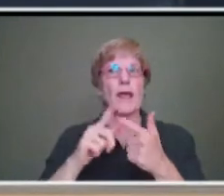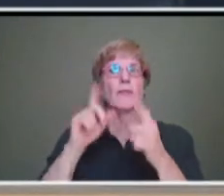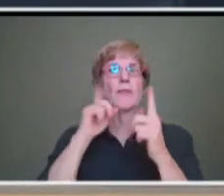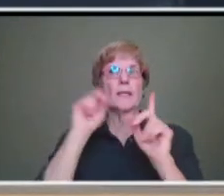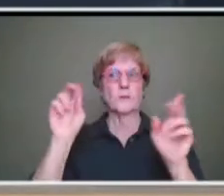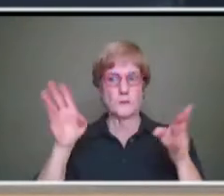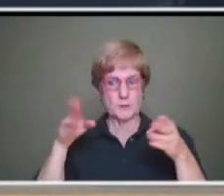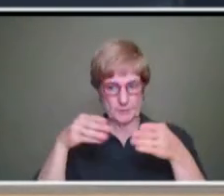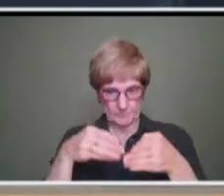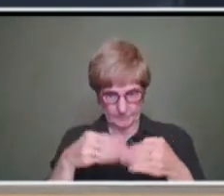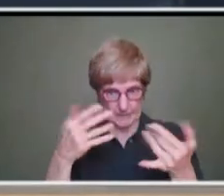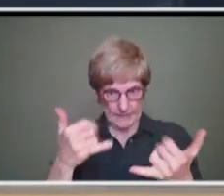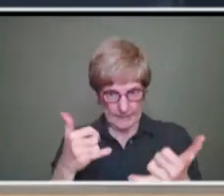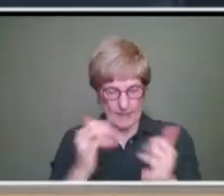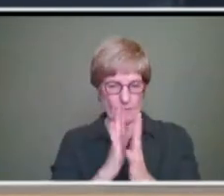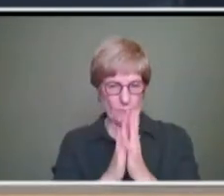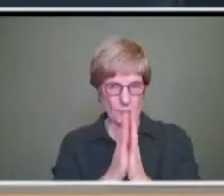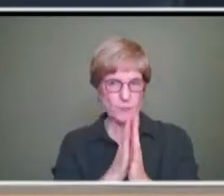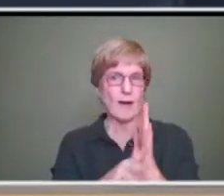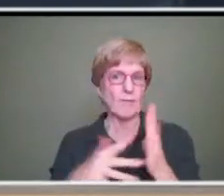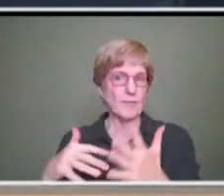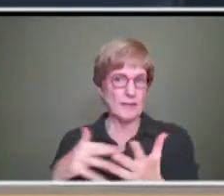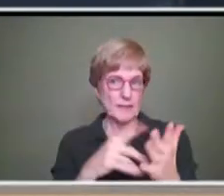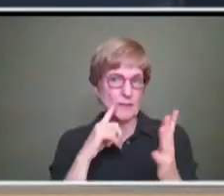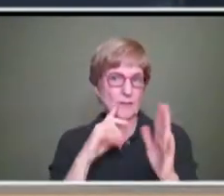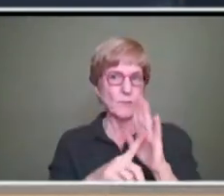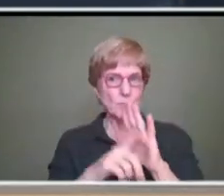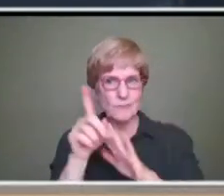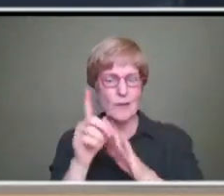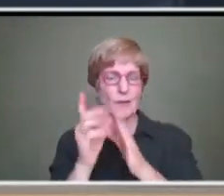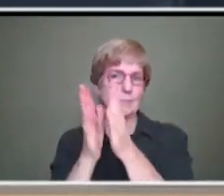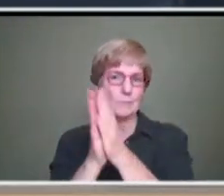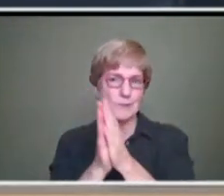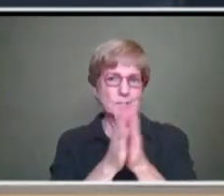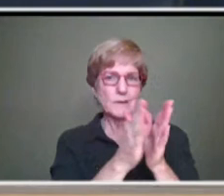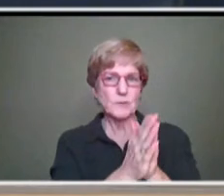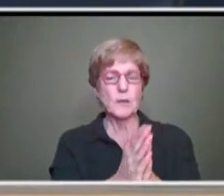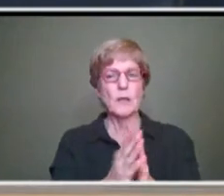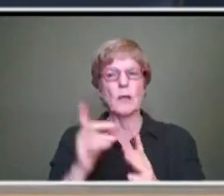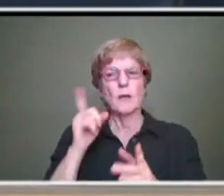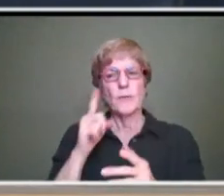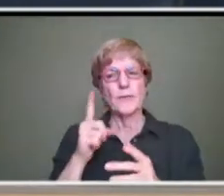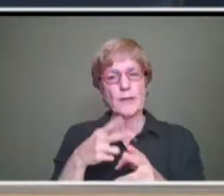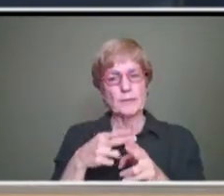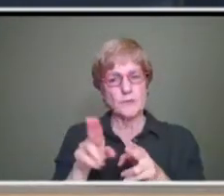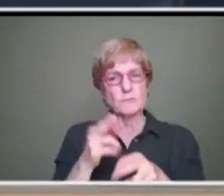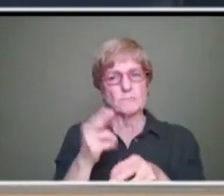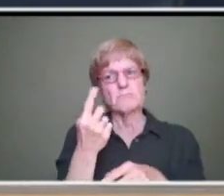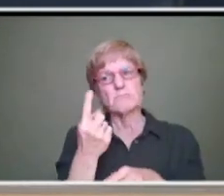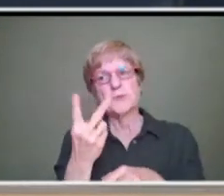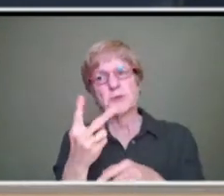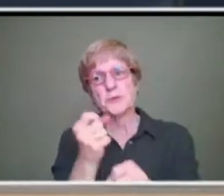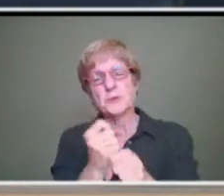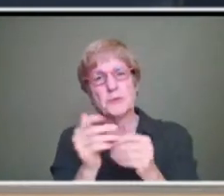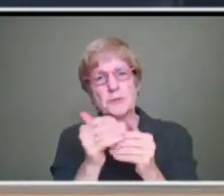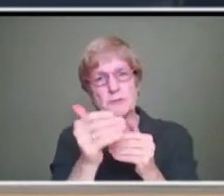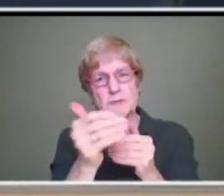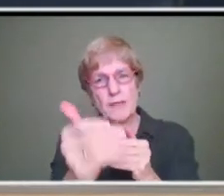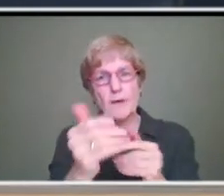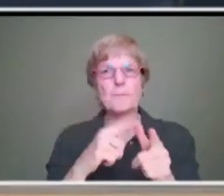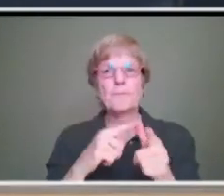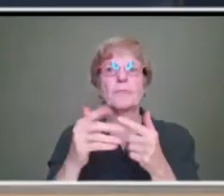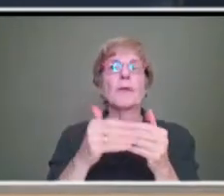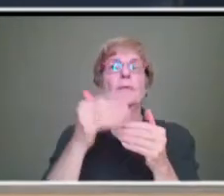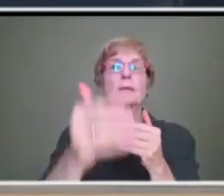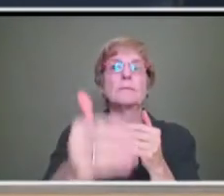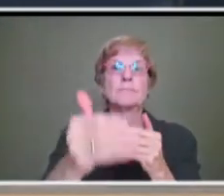we do traffic studies for development petitions we'll look at shorter time frames uh for for those that might be